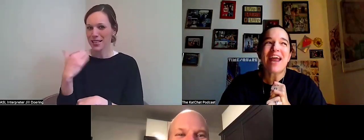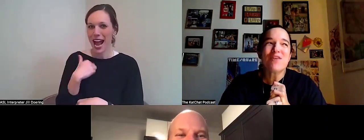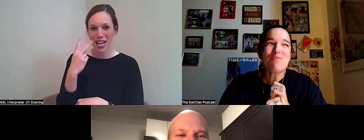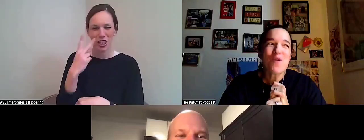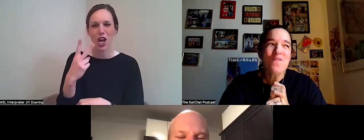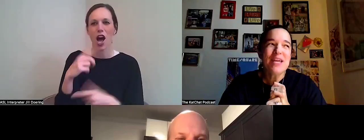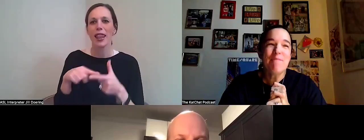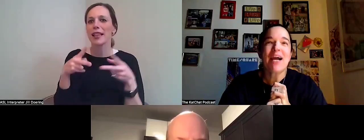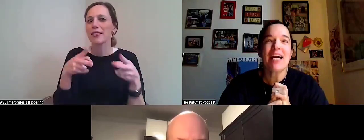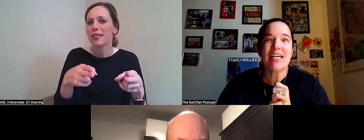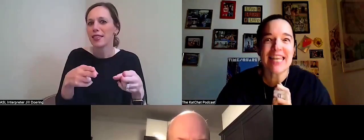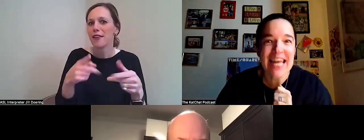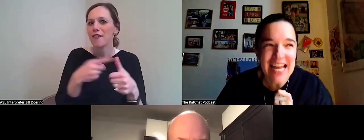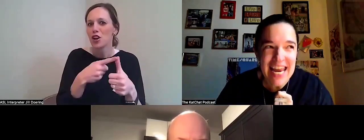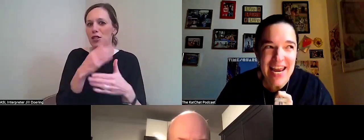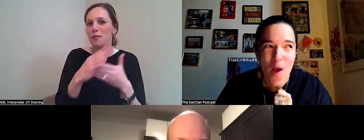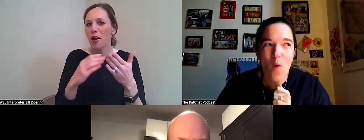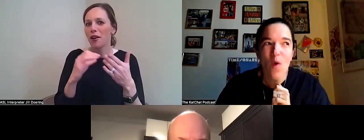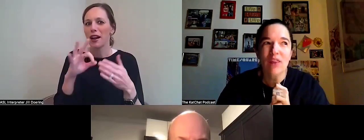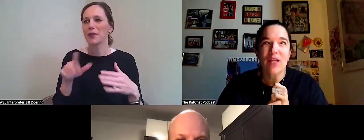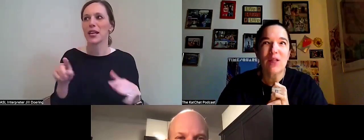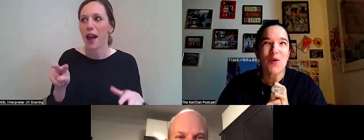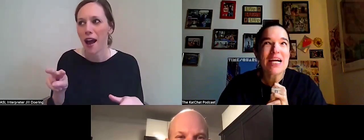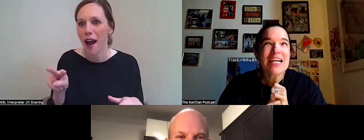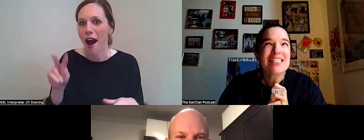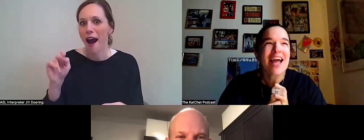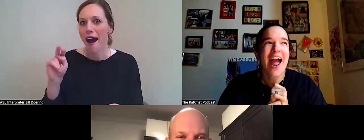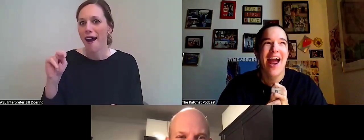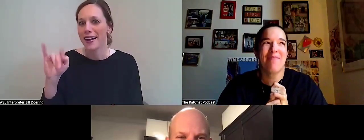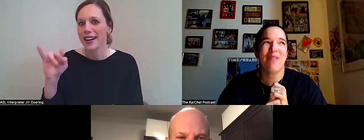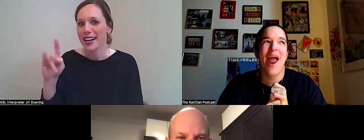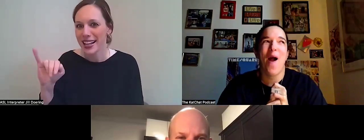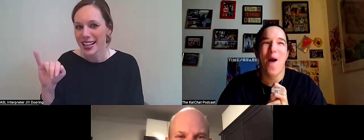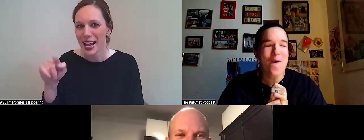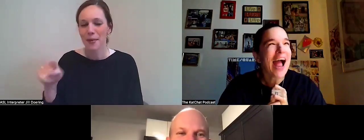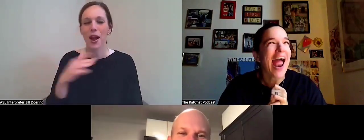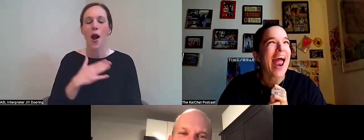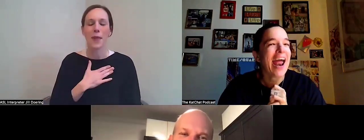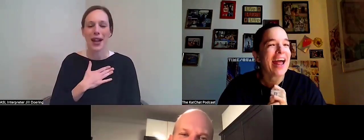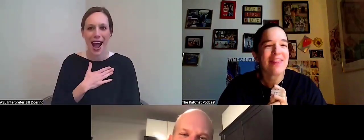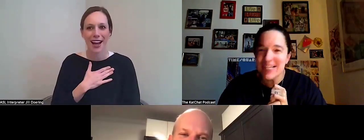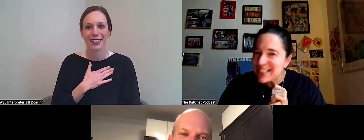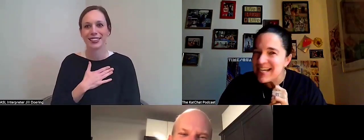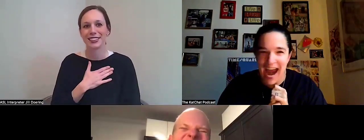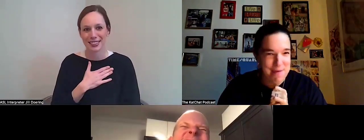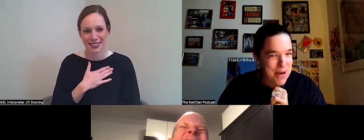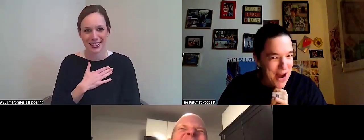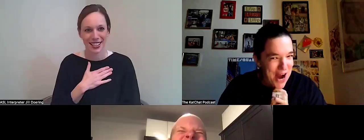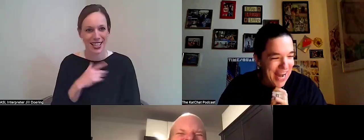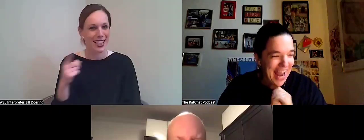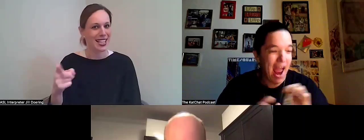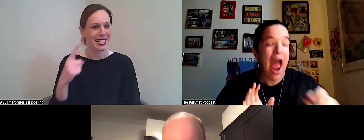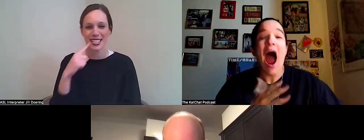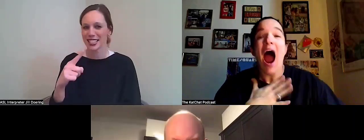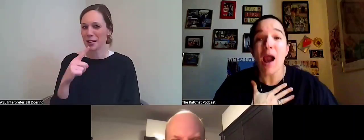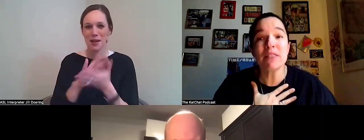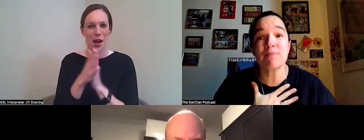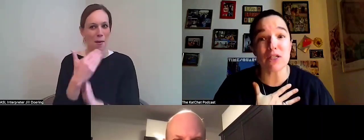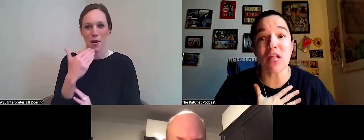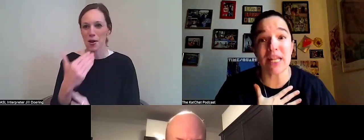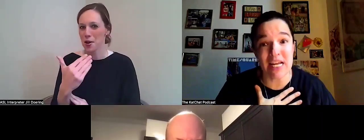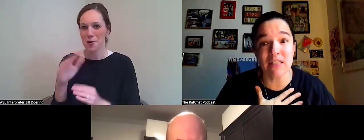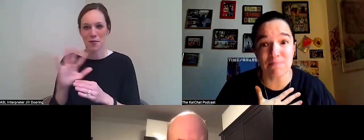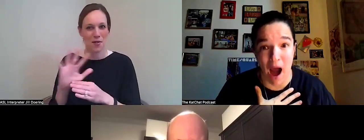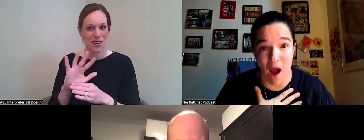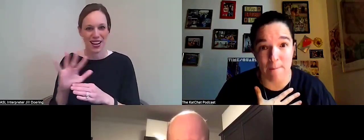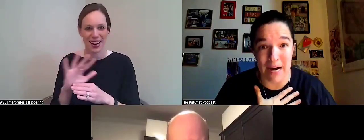my favorite movie because Nikki was Lucas. I'm like, okay, this gotta be good. I'm a